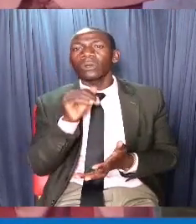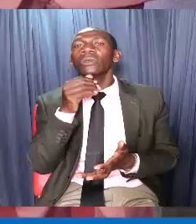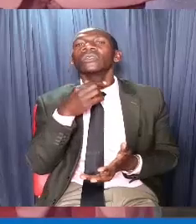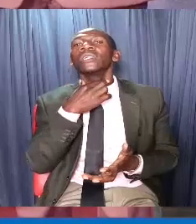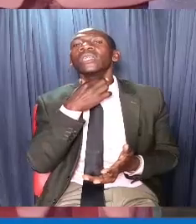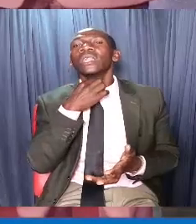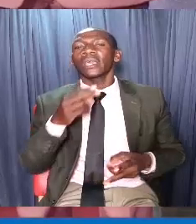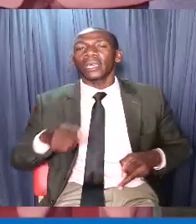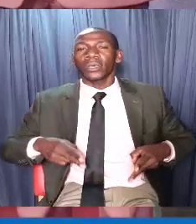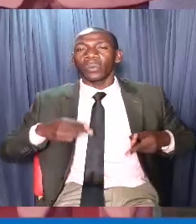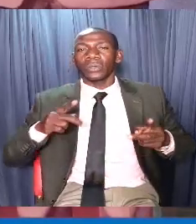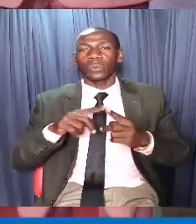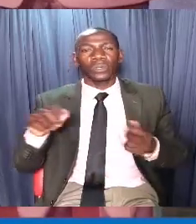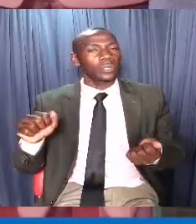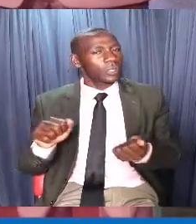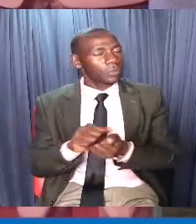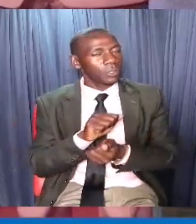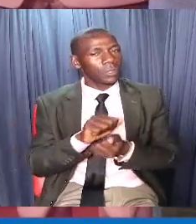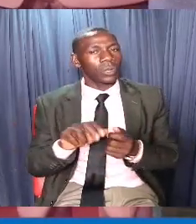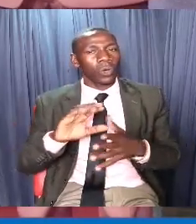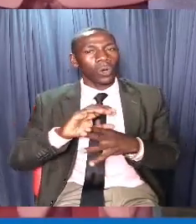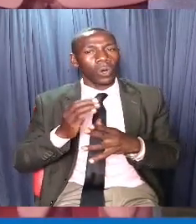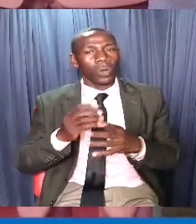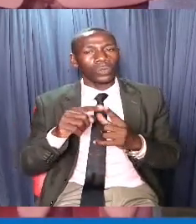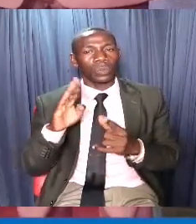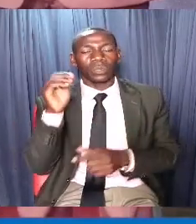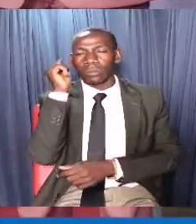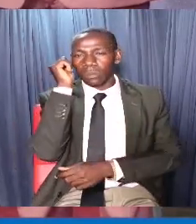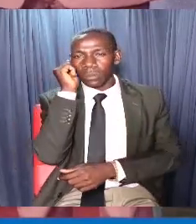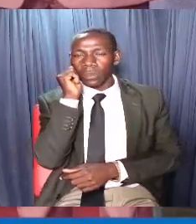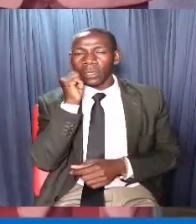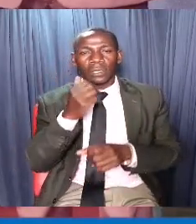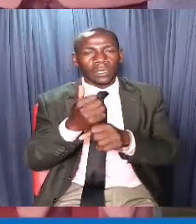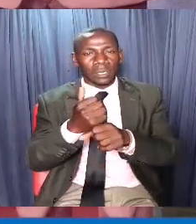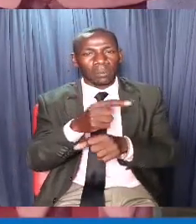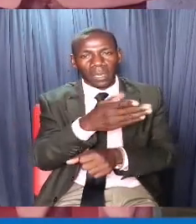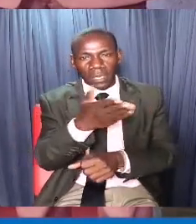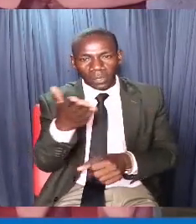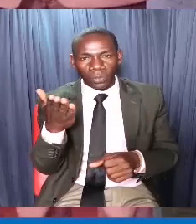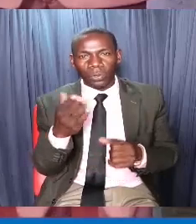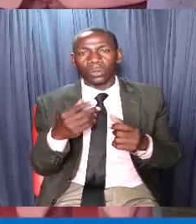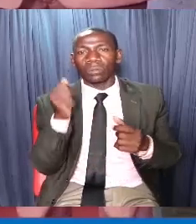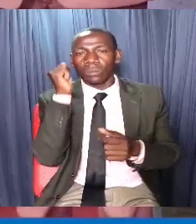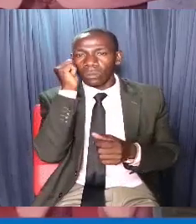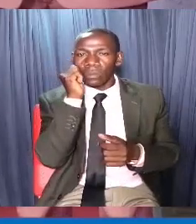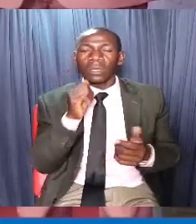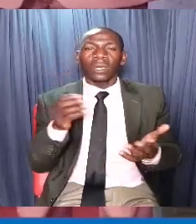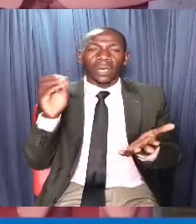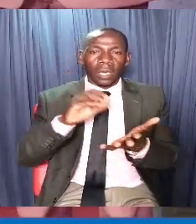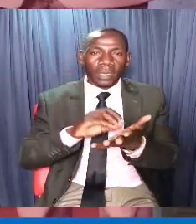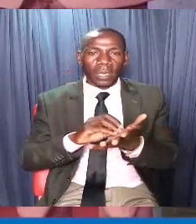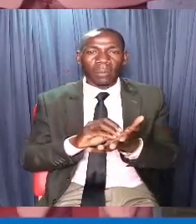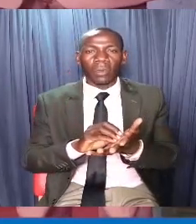mwanadamu angamie. He doesn't love a human being wala to perish, uzunike, or even be sad. Hata ajapouzunisha, even if he'll grieve tena, you, again,